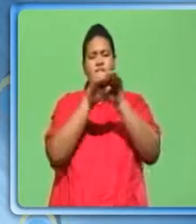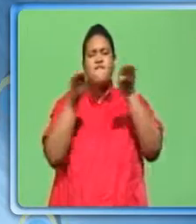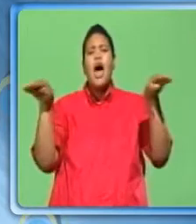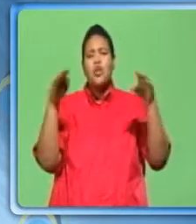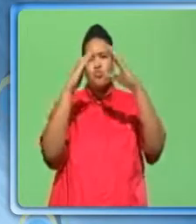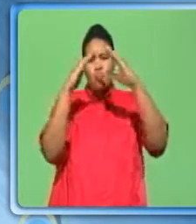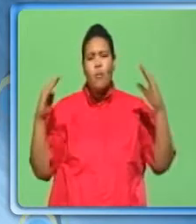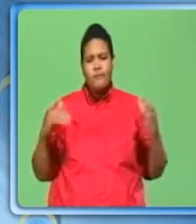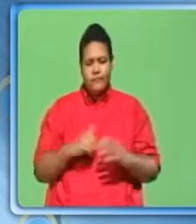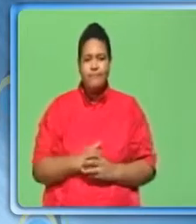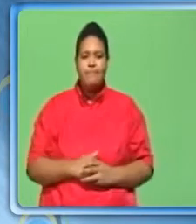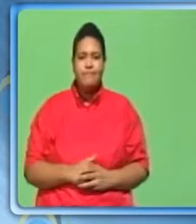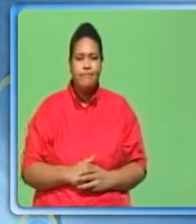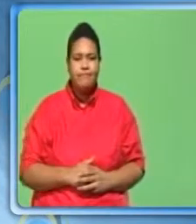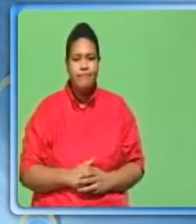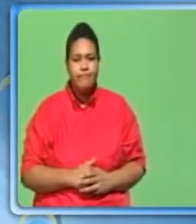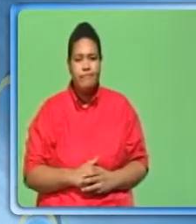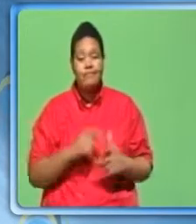roofs.